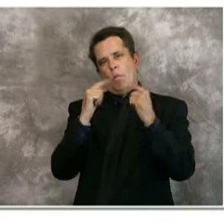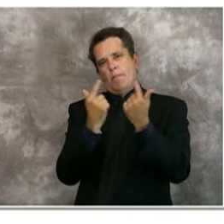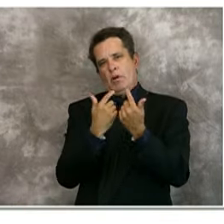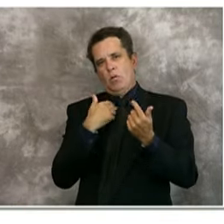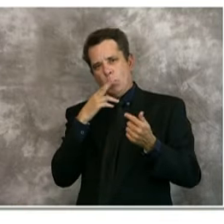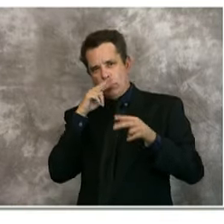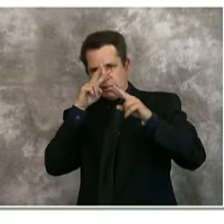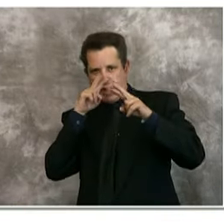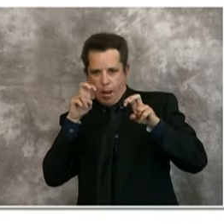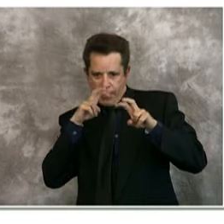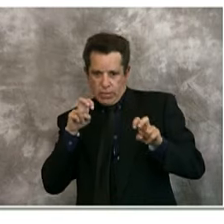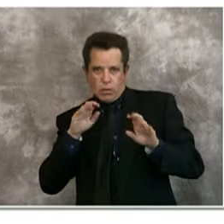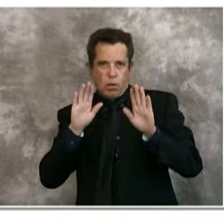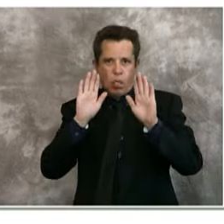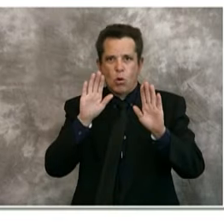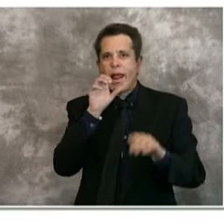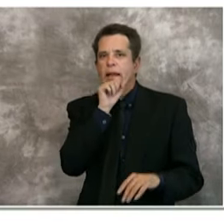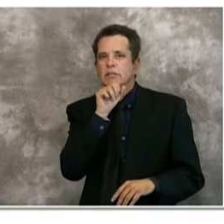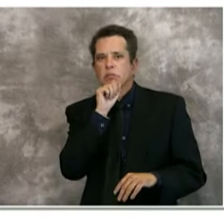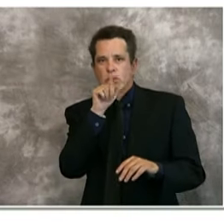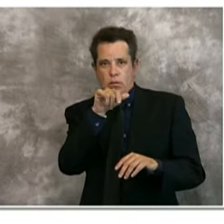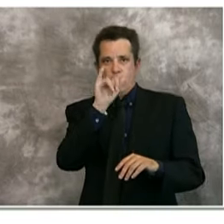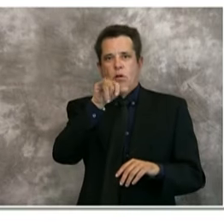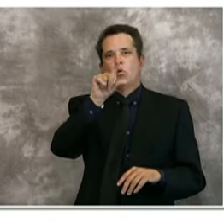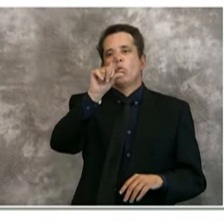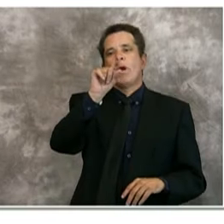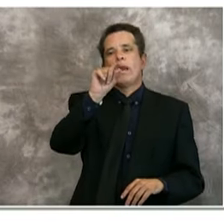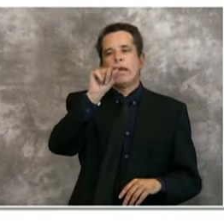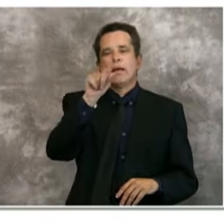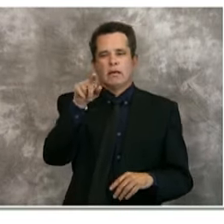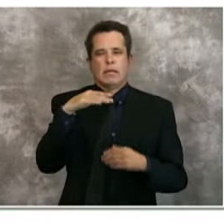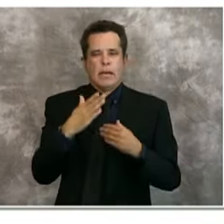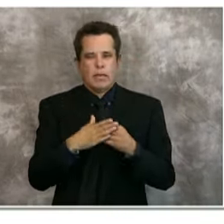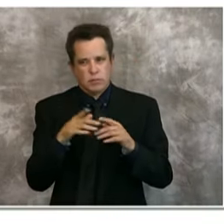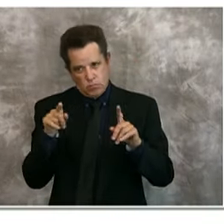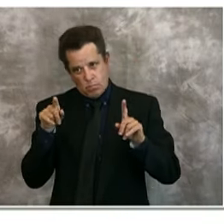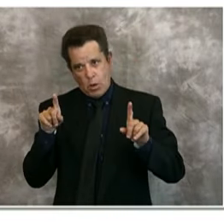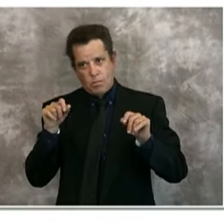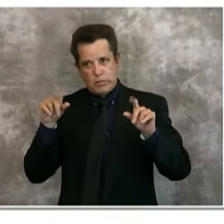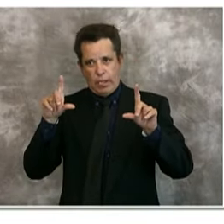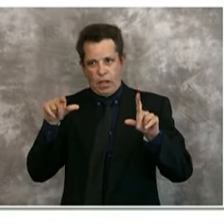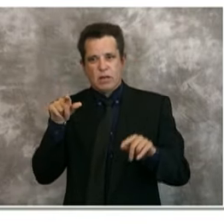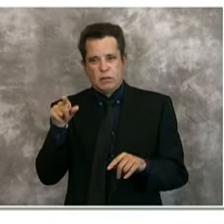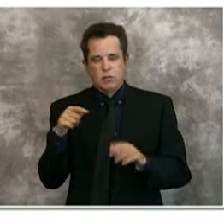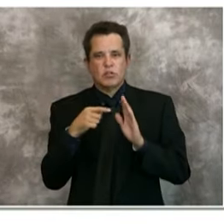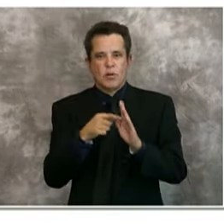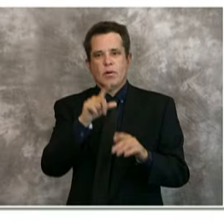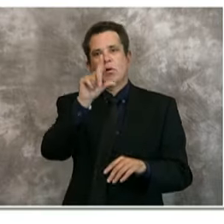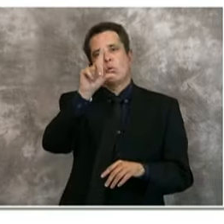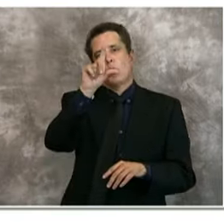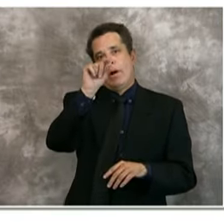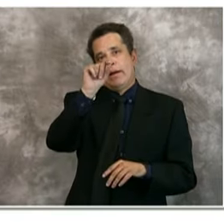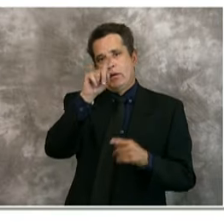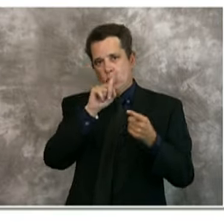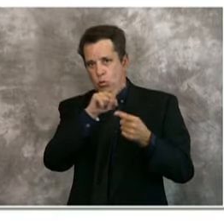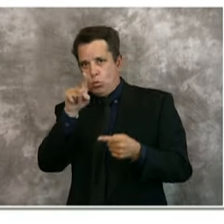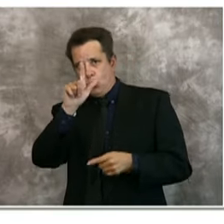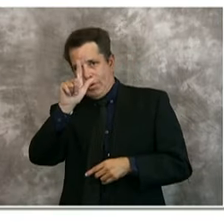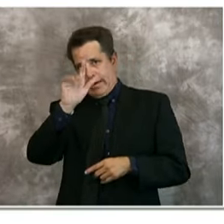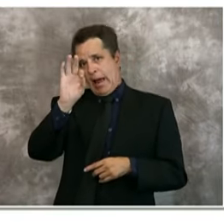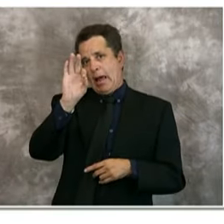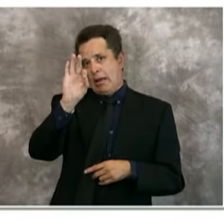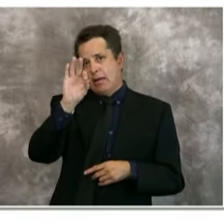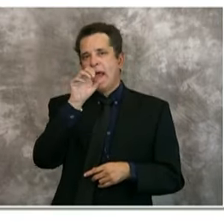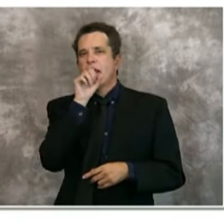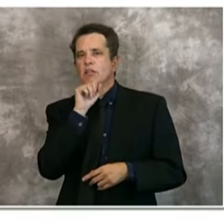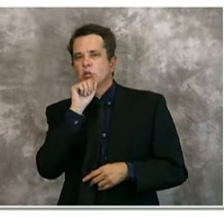this age range. Next slide. The 20 to 29 age